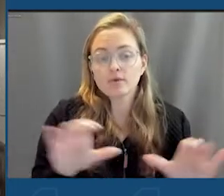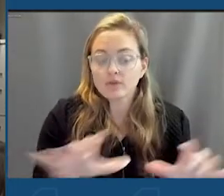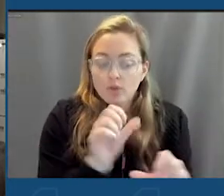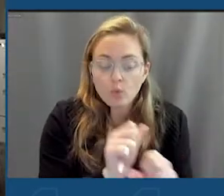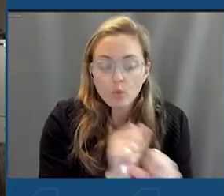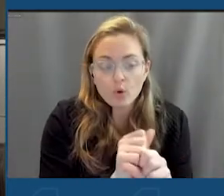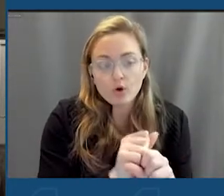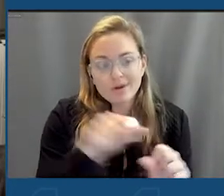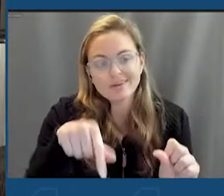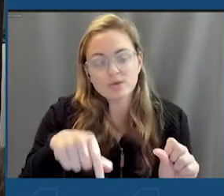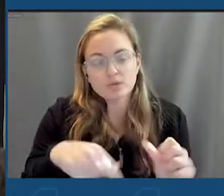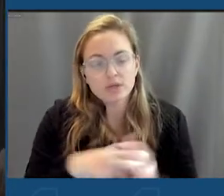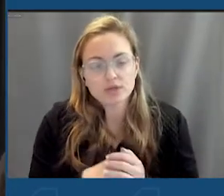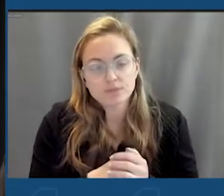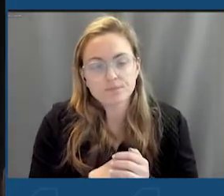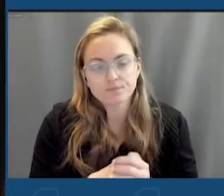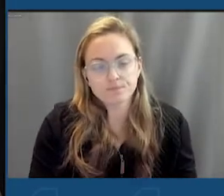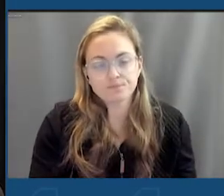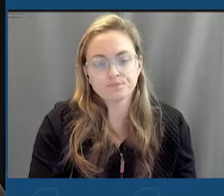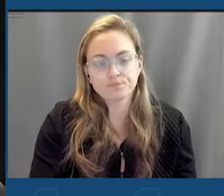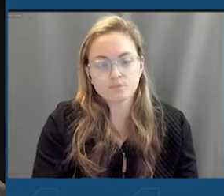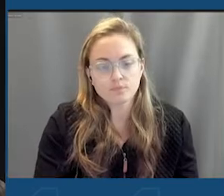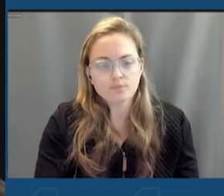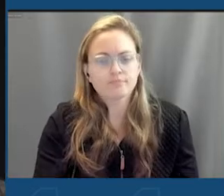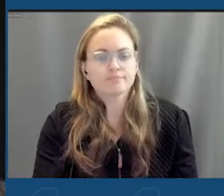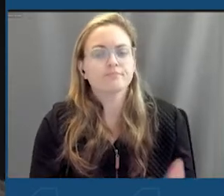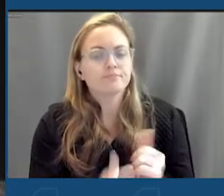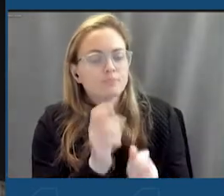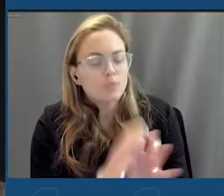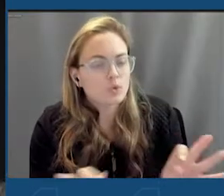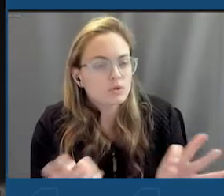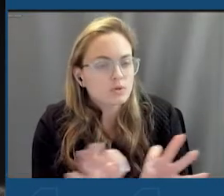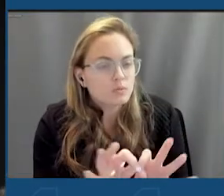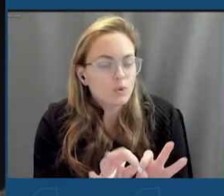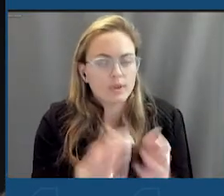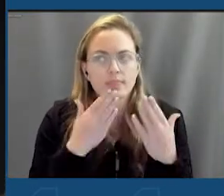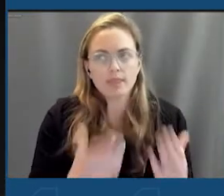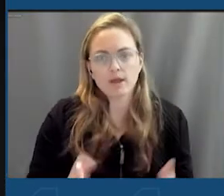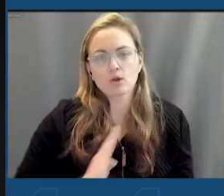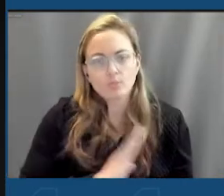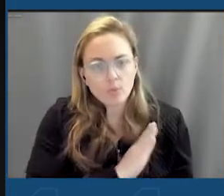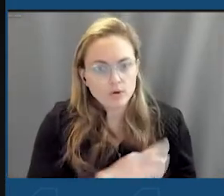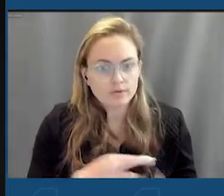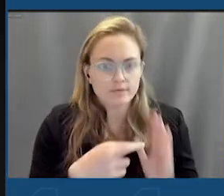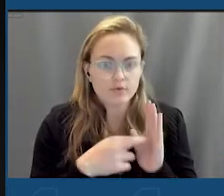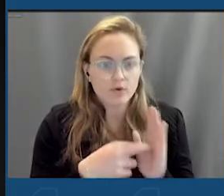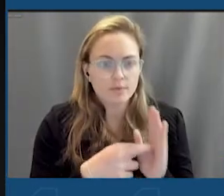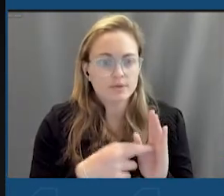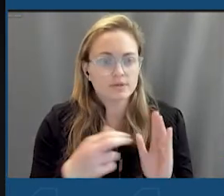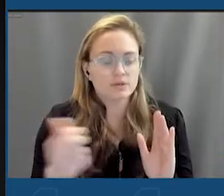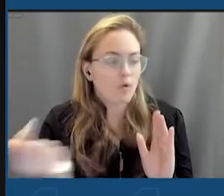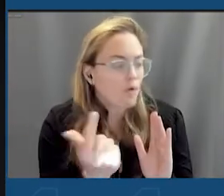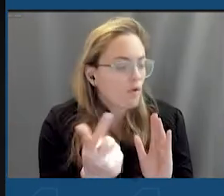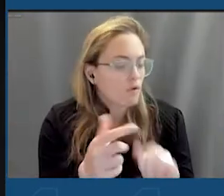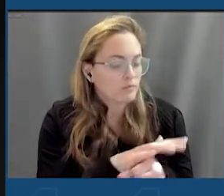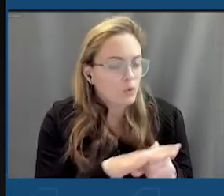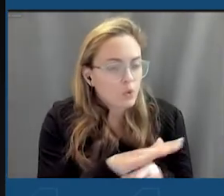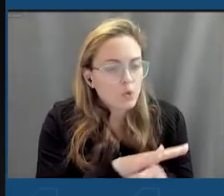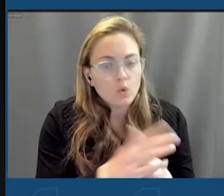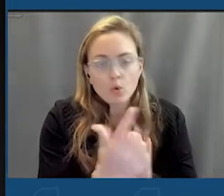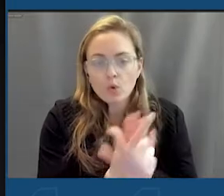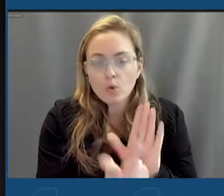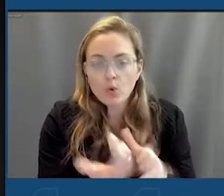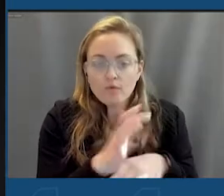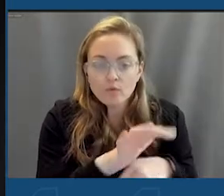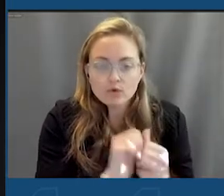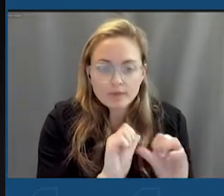downstairs. And most importantly, thank you to my board who represents all of our local law enforcement agencies, police